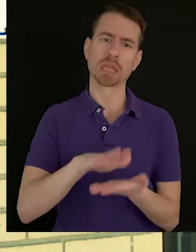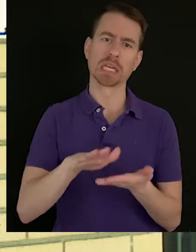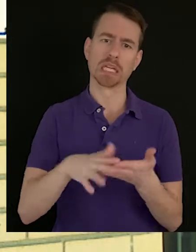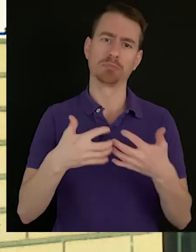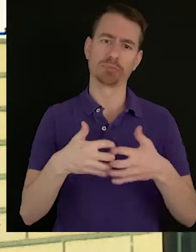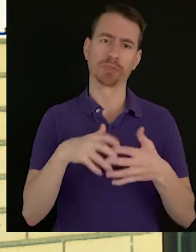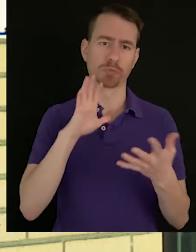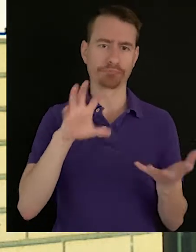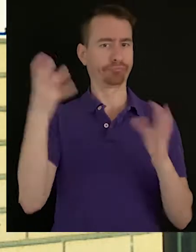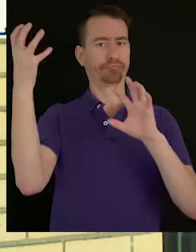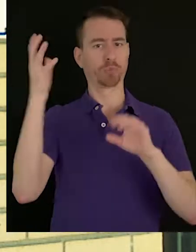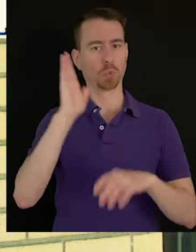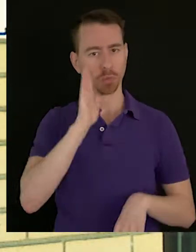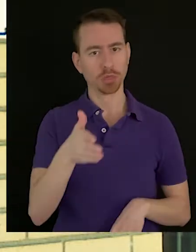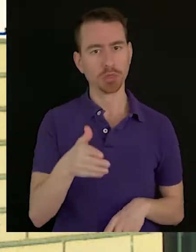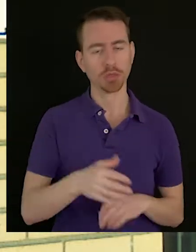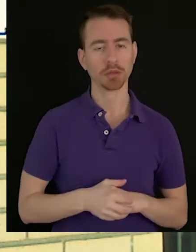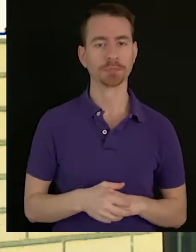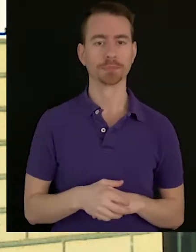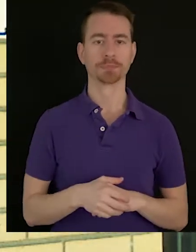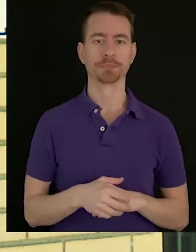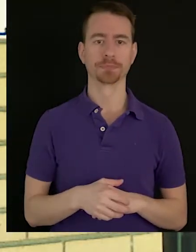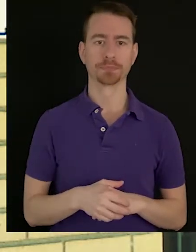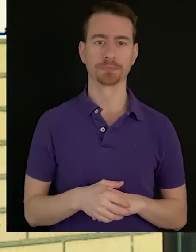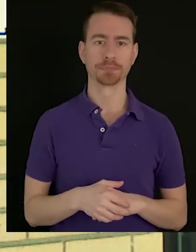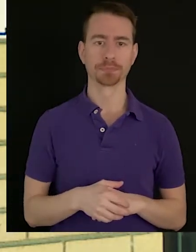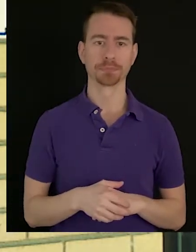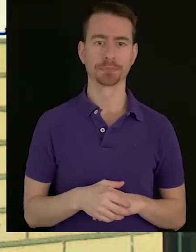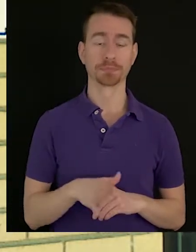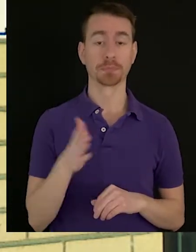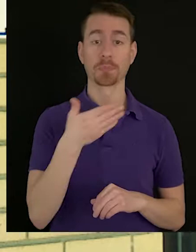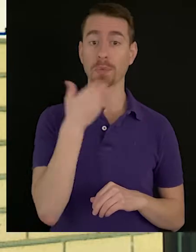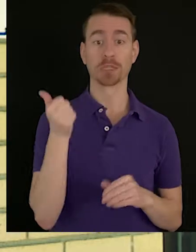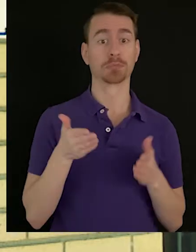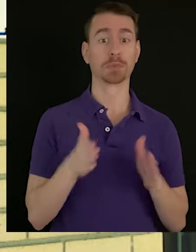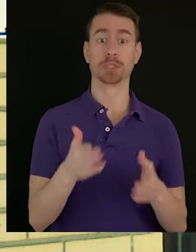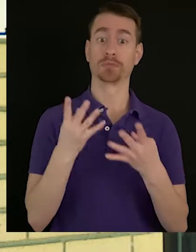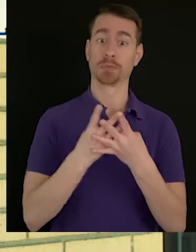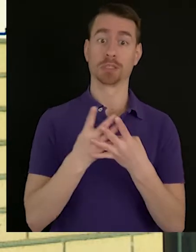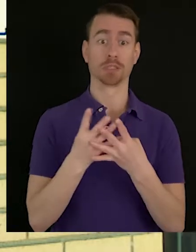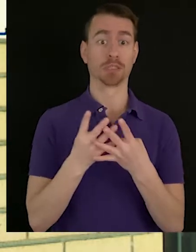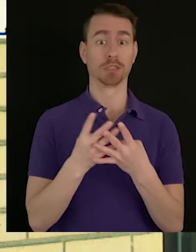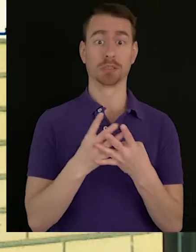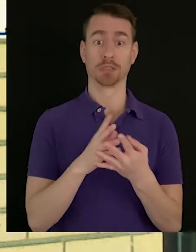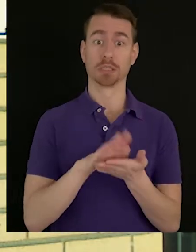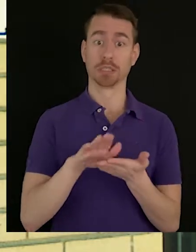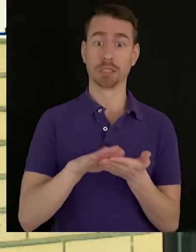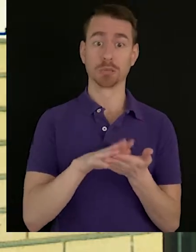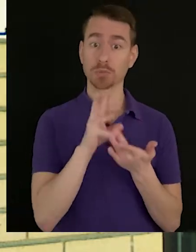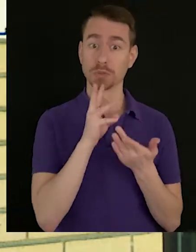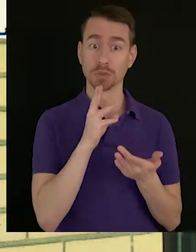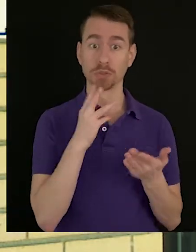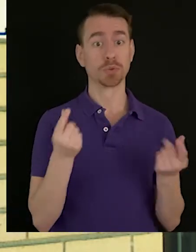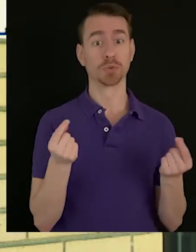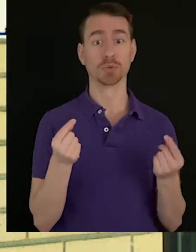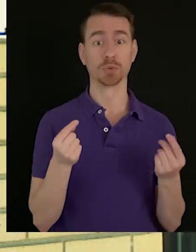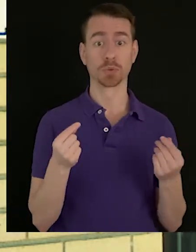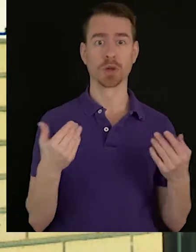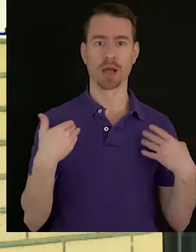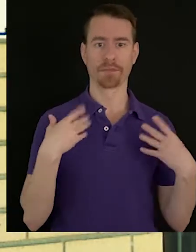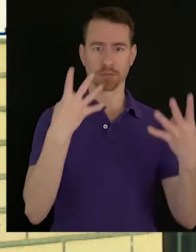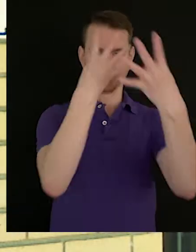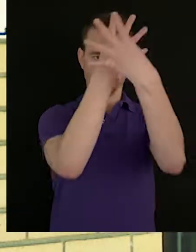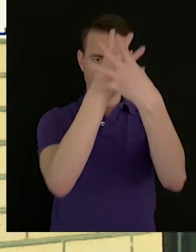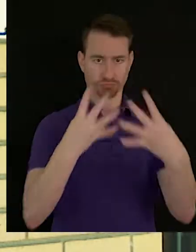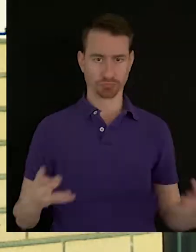other equipment if we kept them in the water. As you might have guessed, the easiest way to separate out the trash is by passing